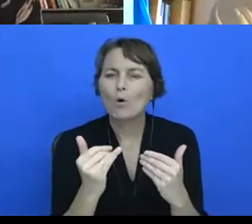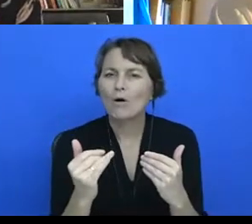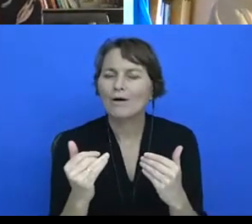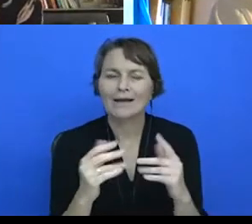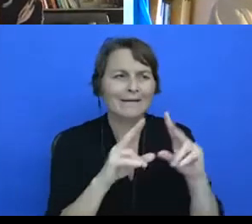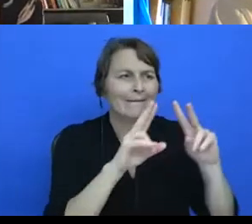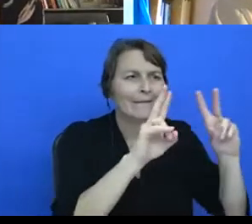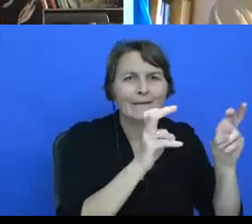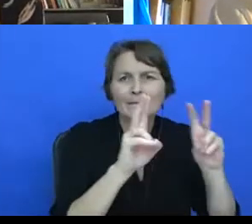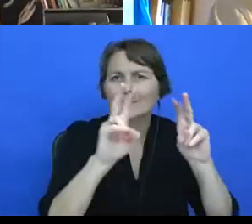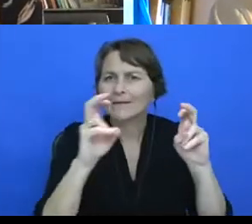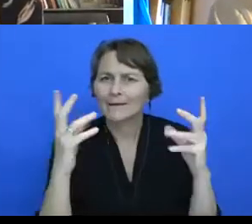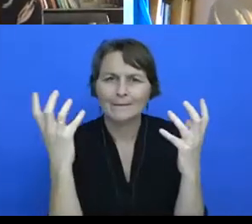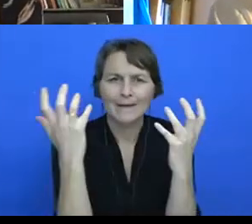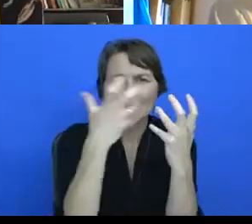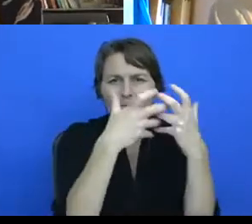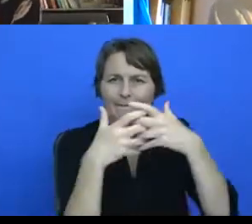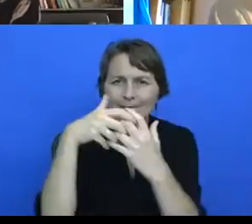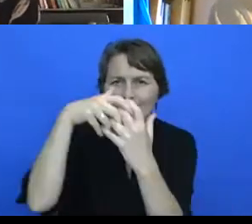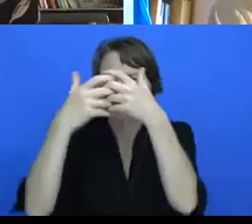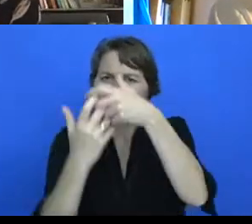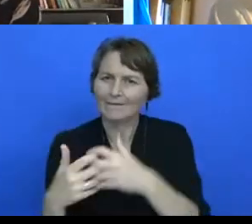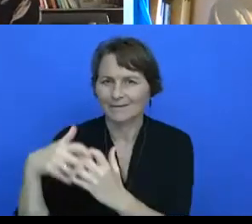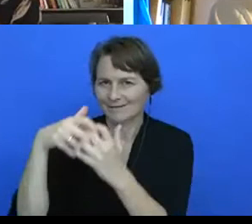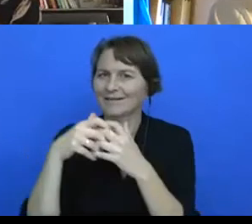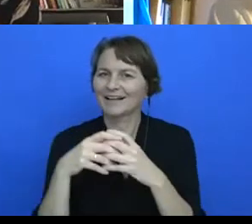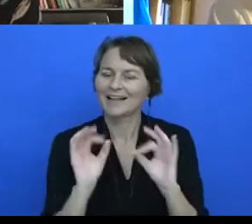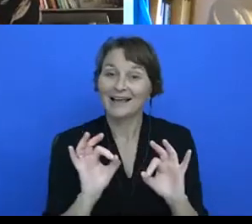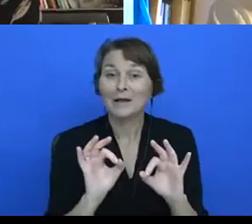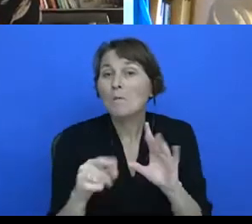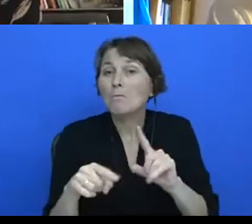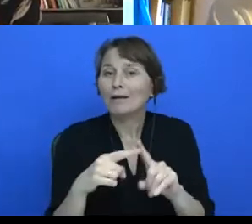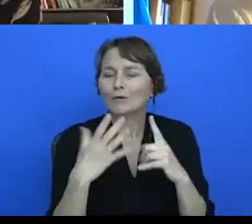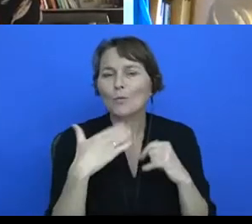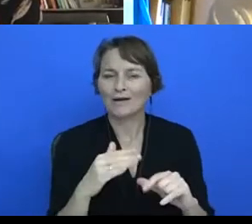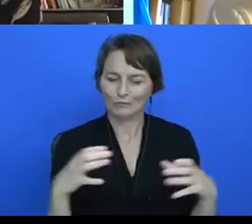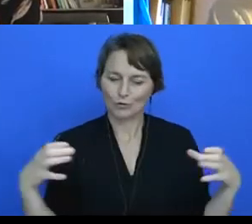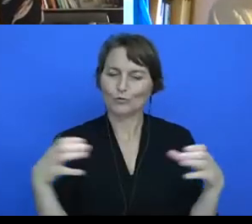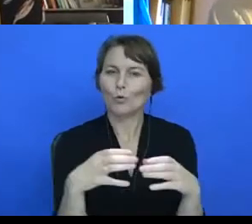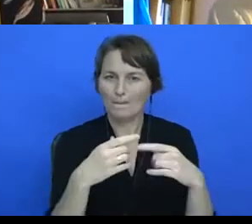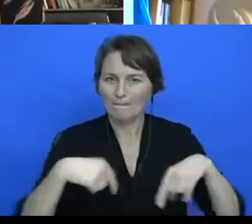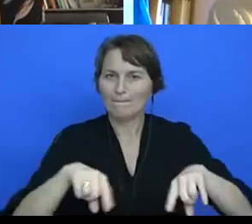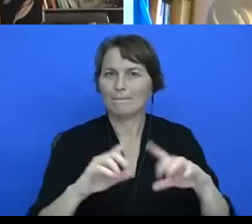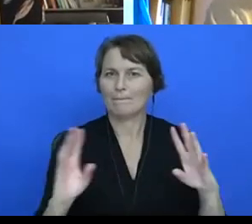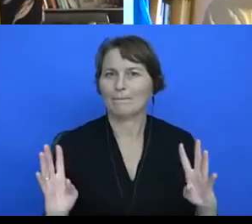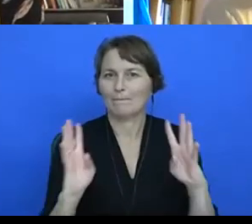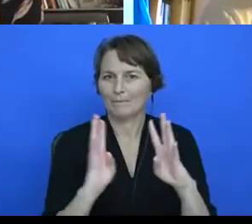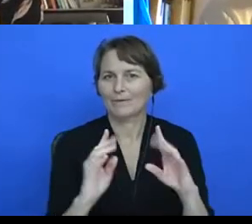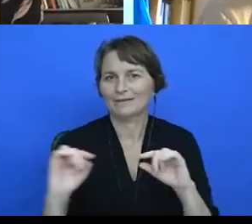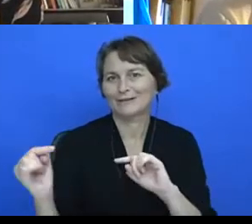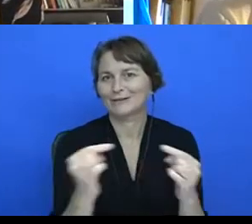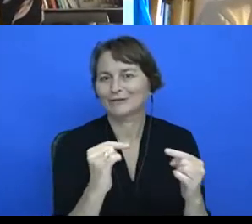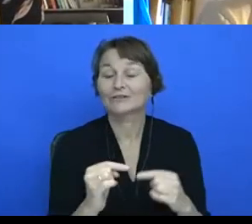themes and group discussions, I think would be really important. Sorry, one other thing I'd say is really trying